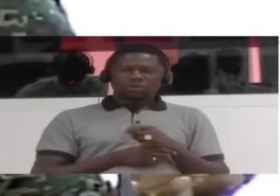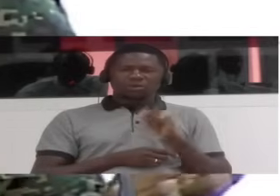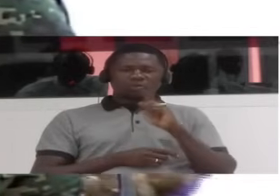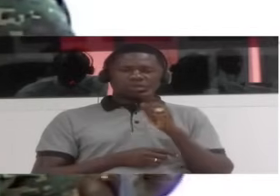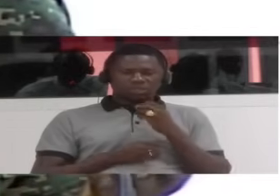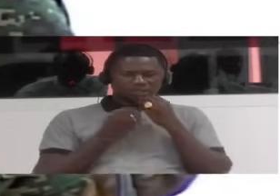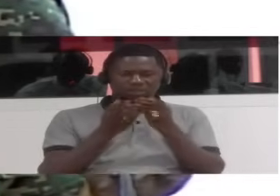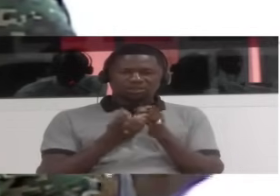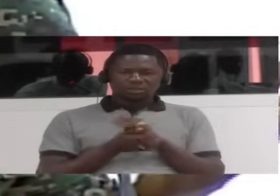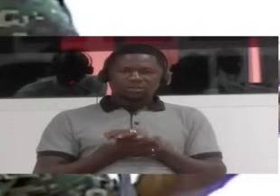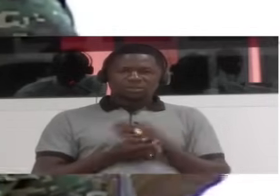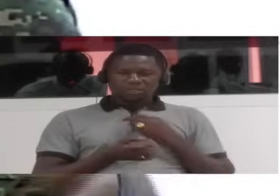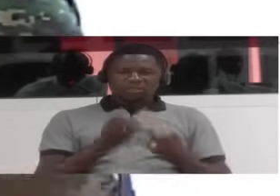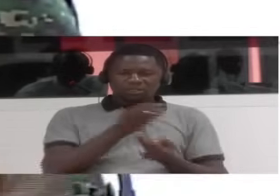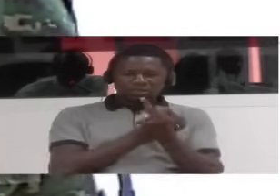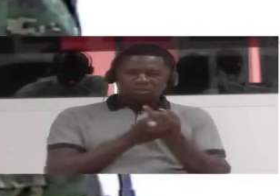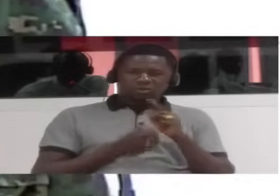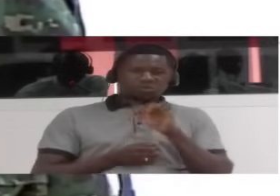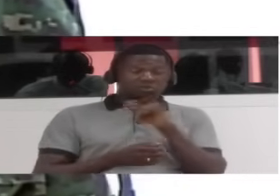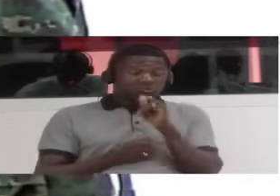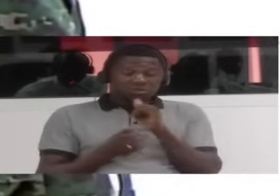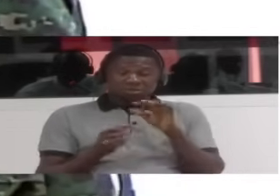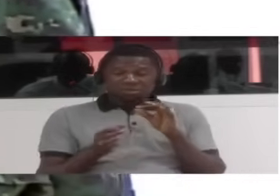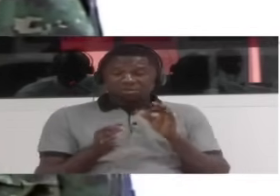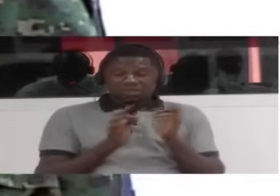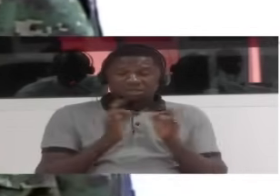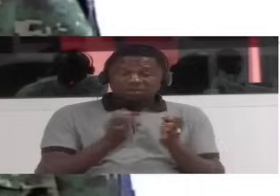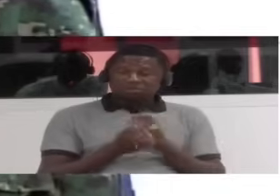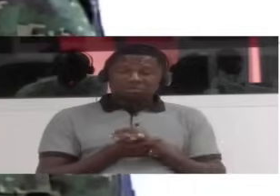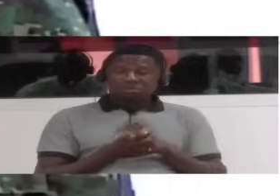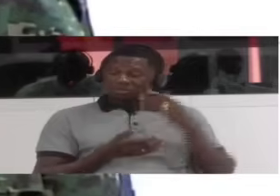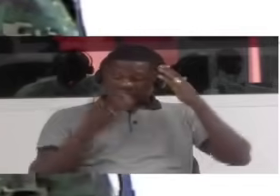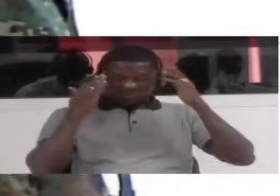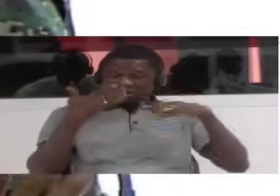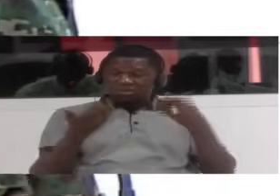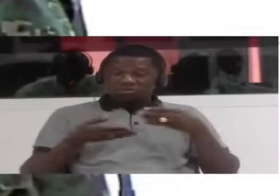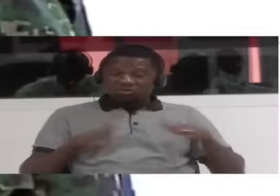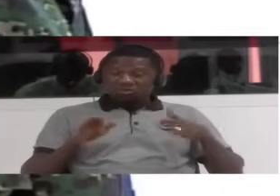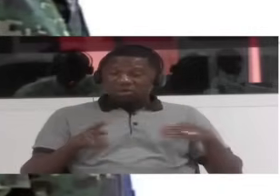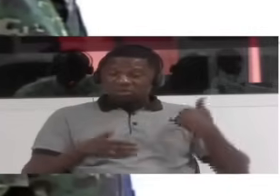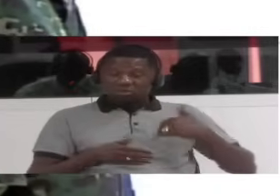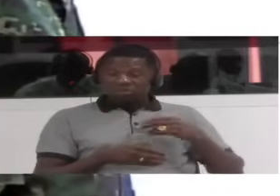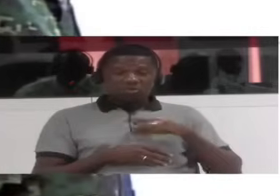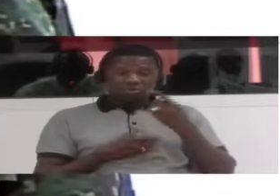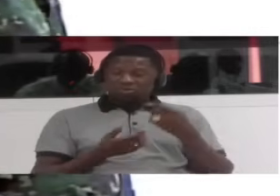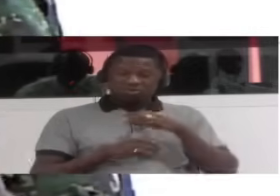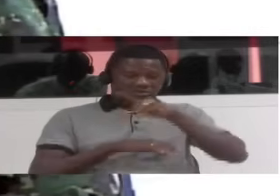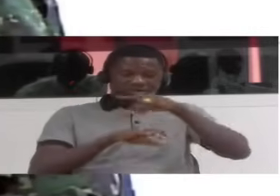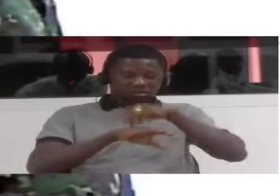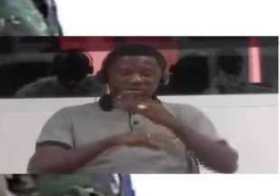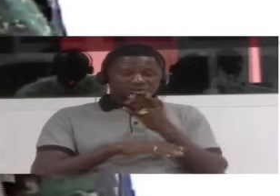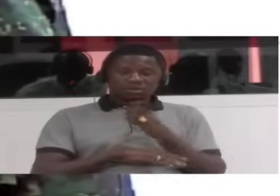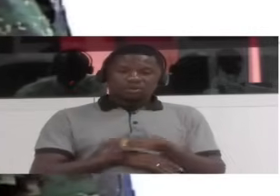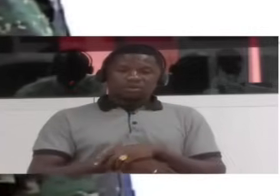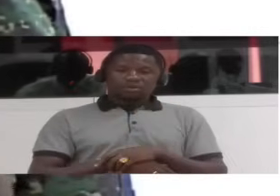said, that he insulted, I don't know which tribe. I can remember whether the Jolas or something of that nature. That was what